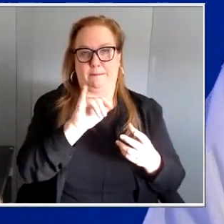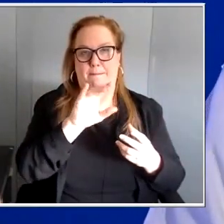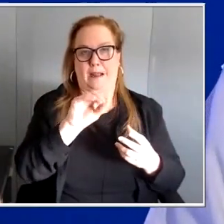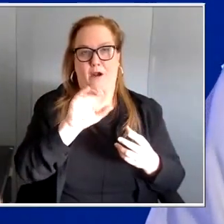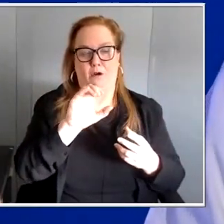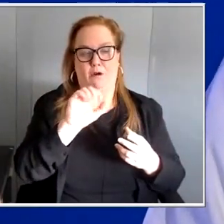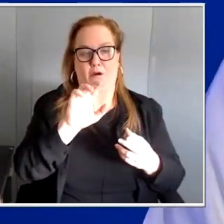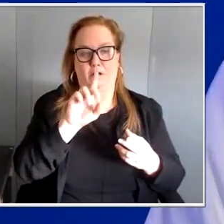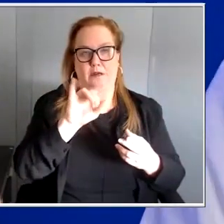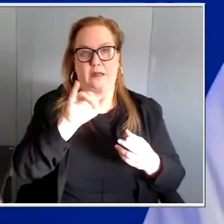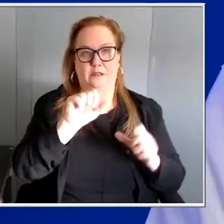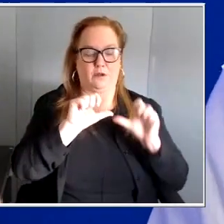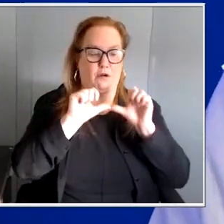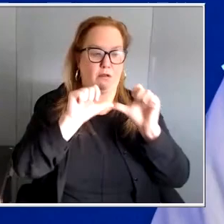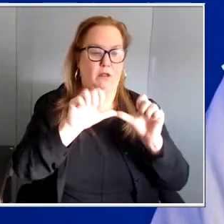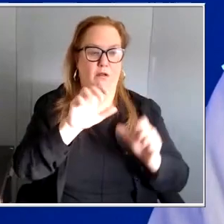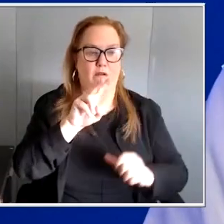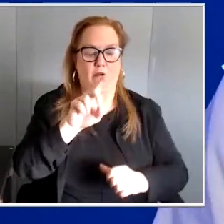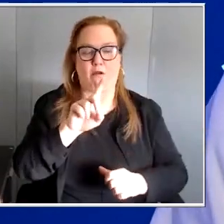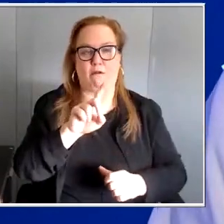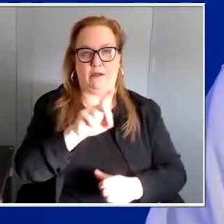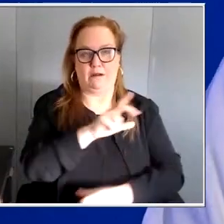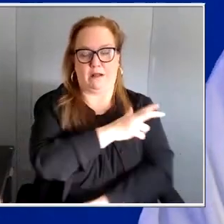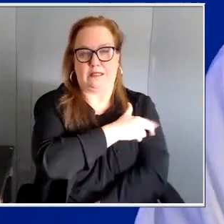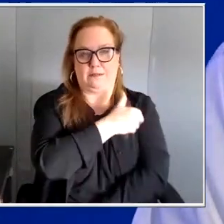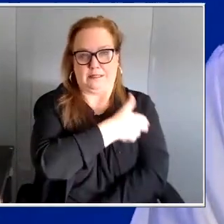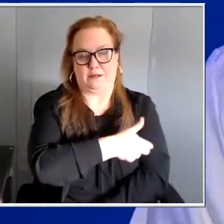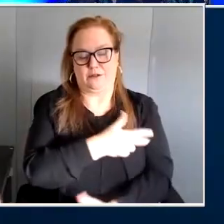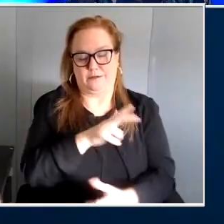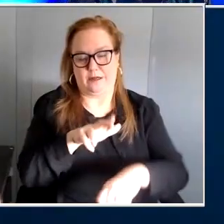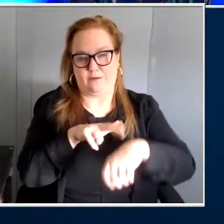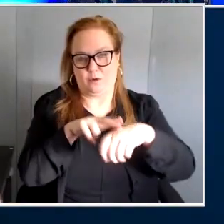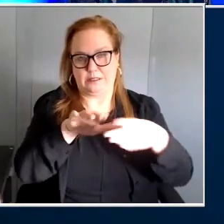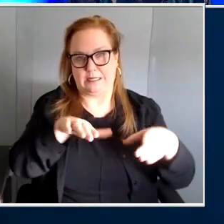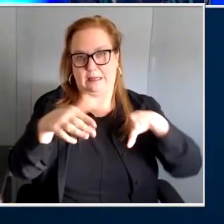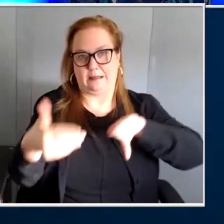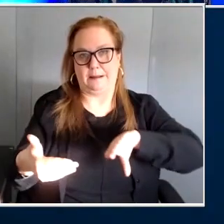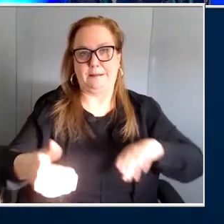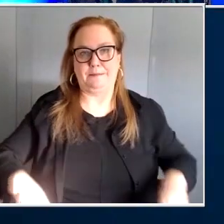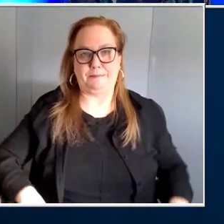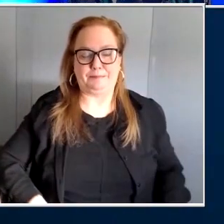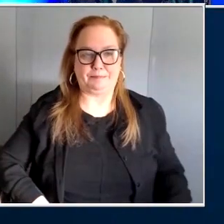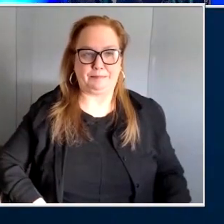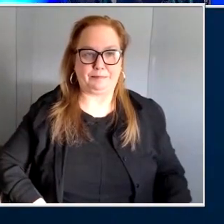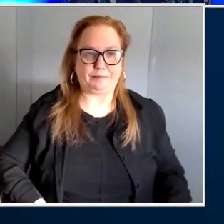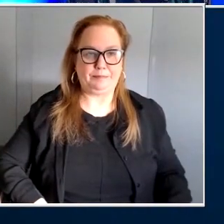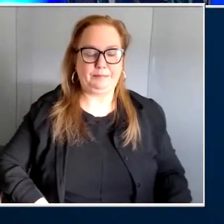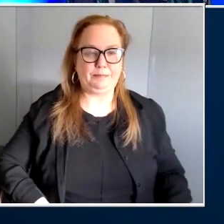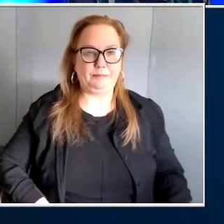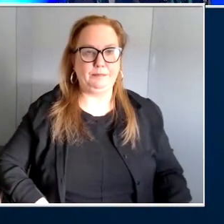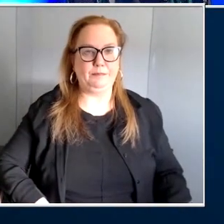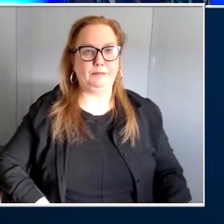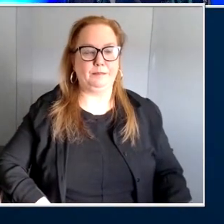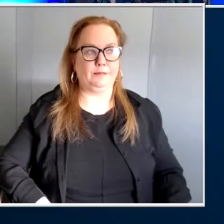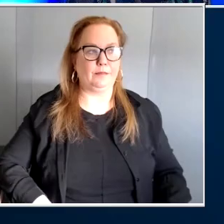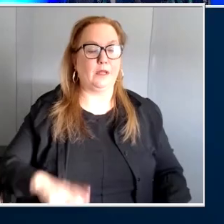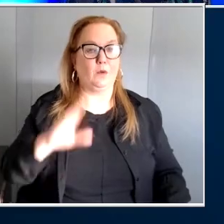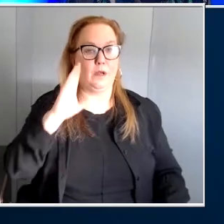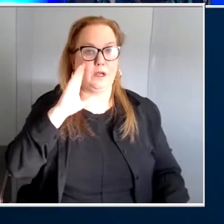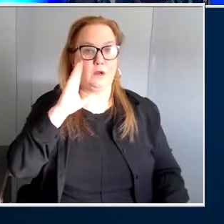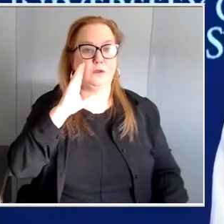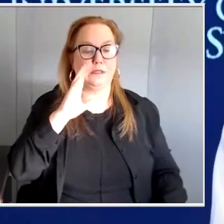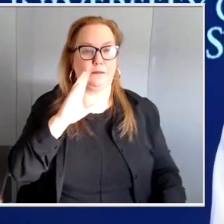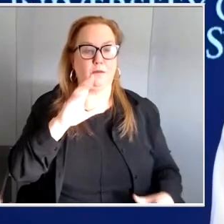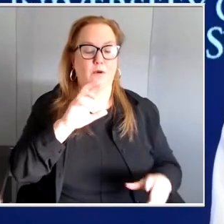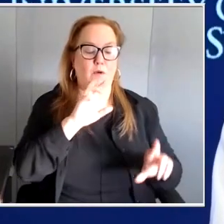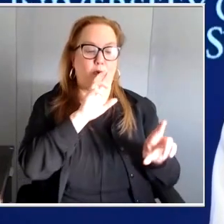long COVID, hospitalization, and of course death. And and we just know that even though there were some initial case reports of